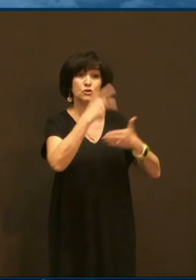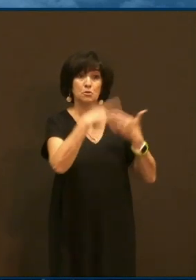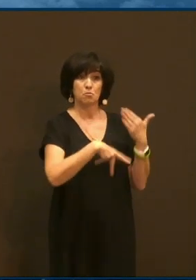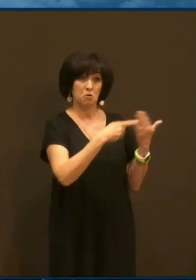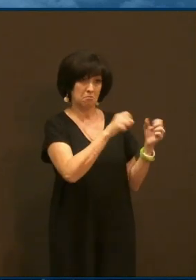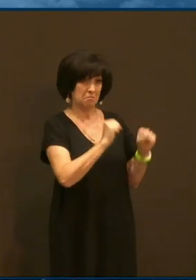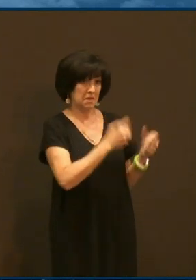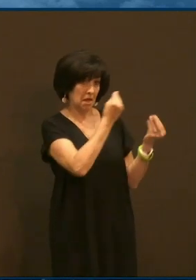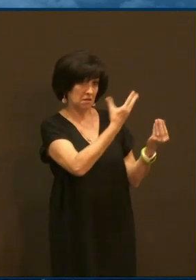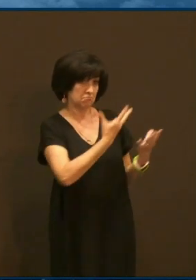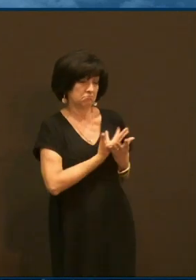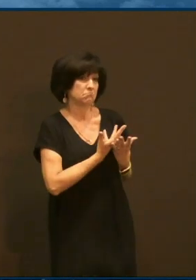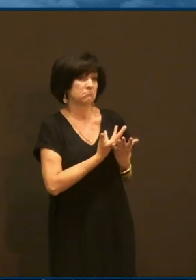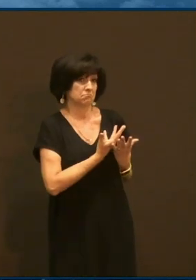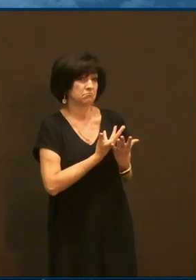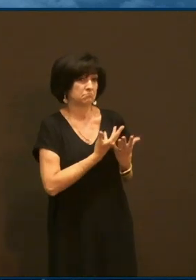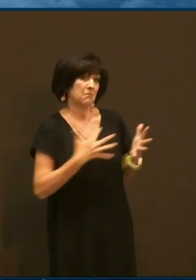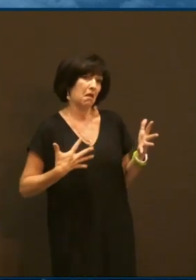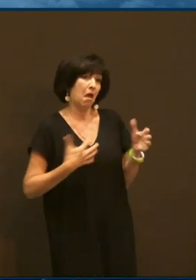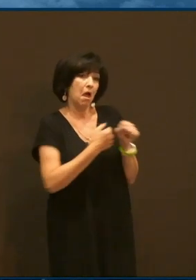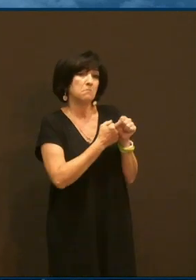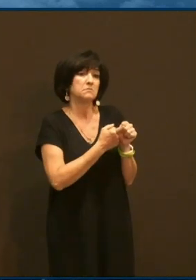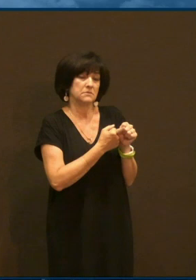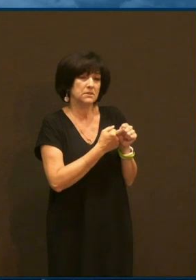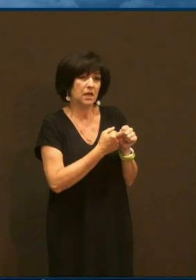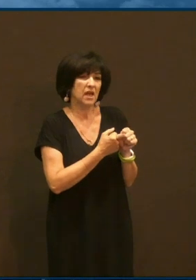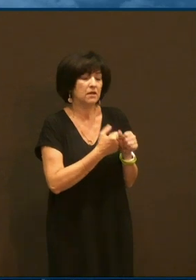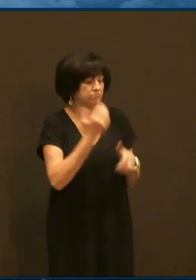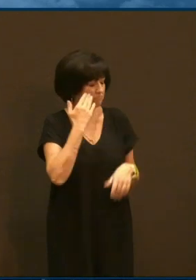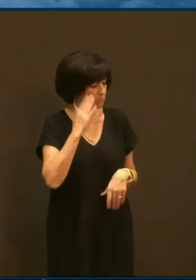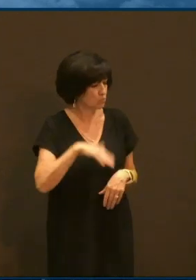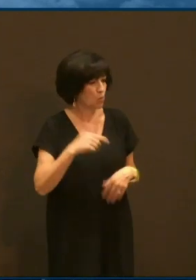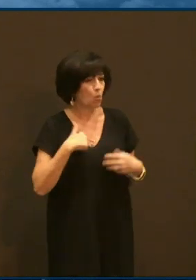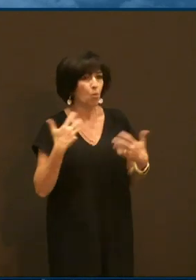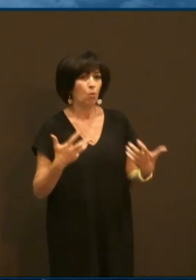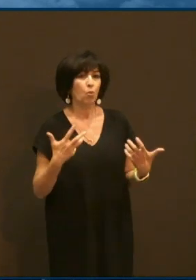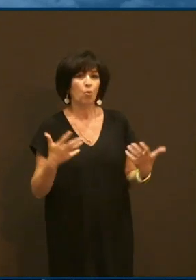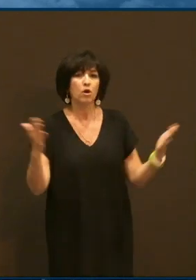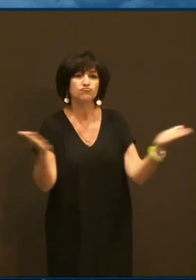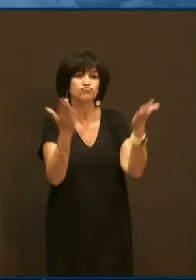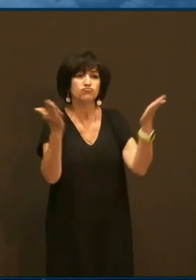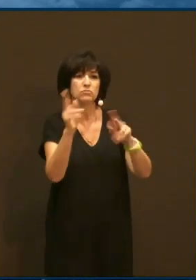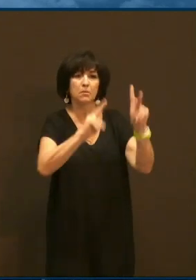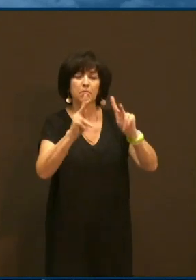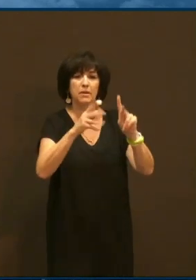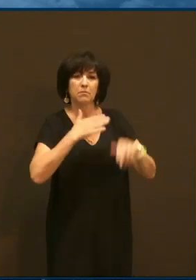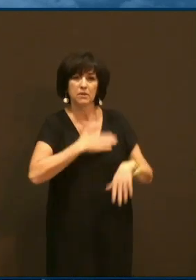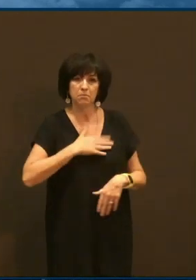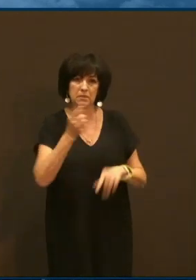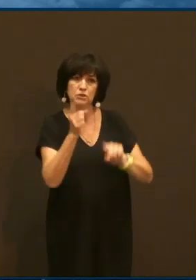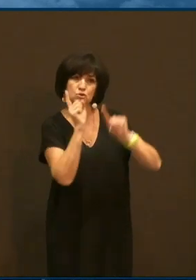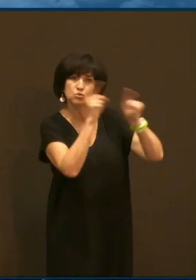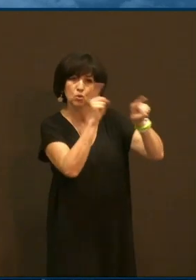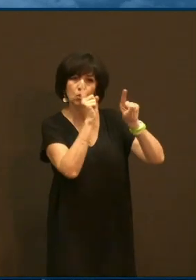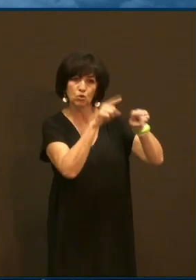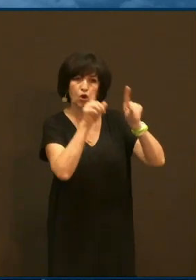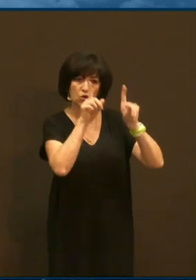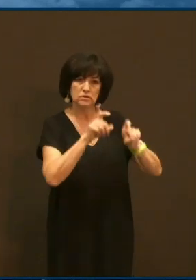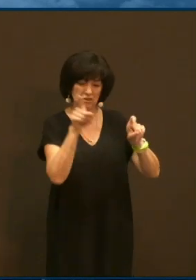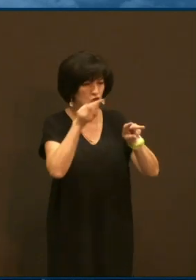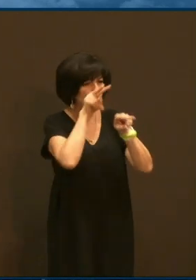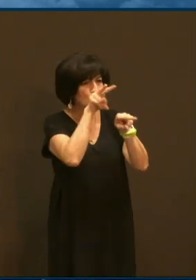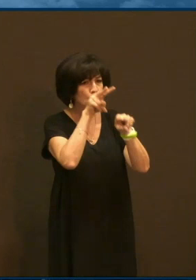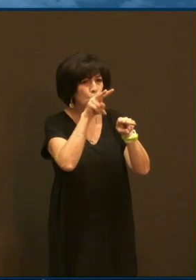things are going, and kind of, I know we want to encourage people to get tested, pay attention to the testing sites. They do change from day to day or week to week,